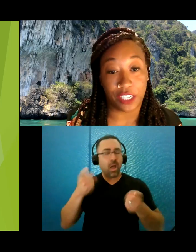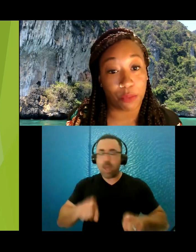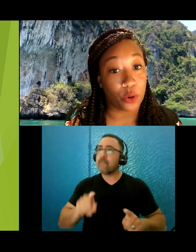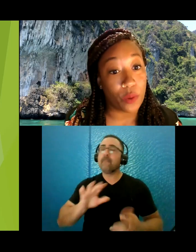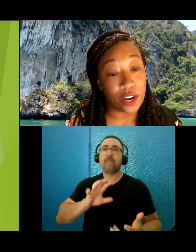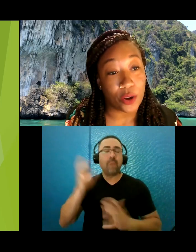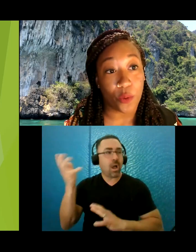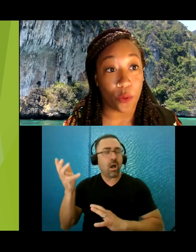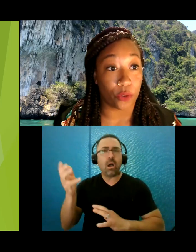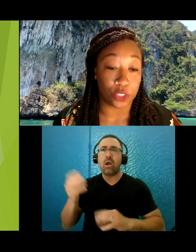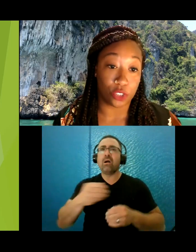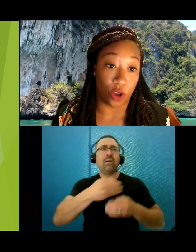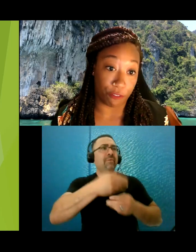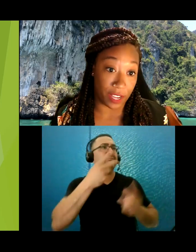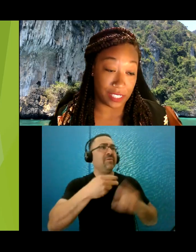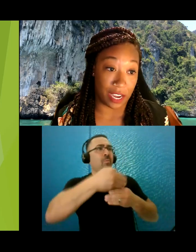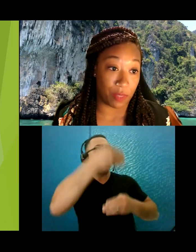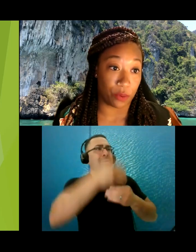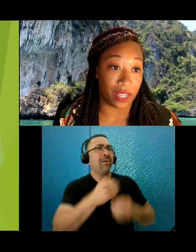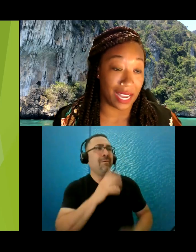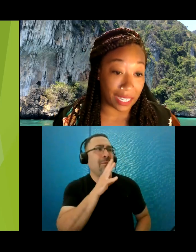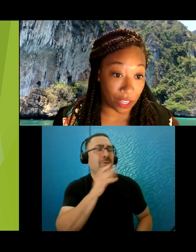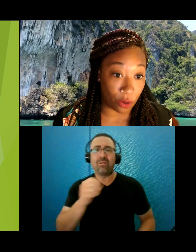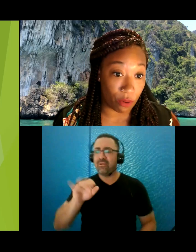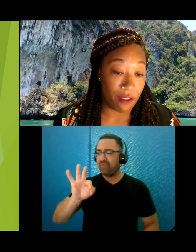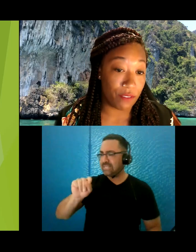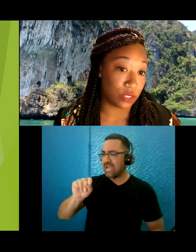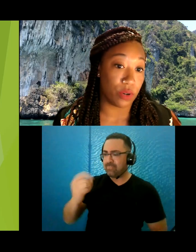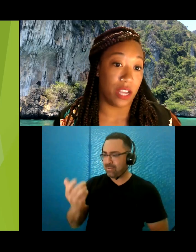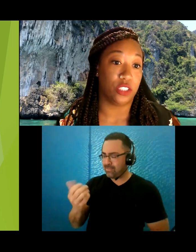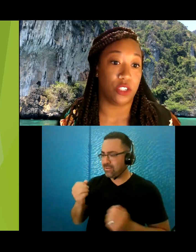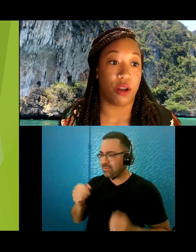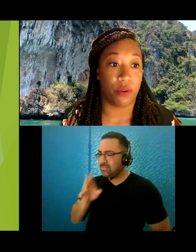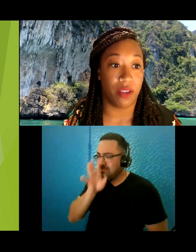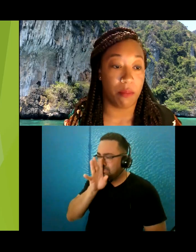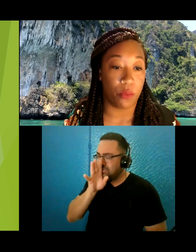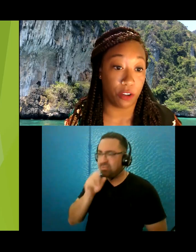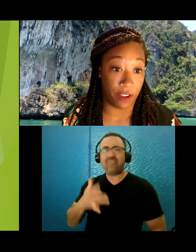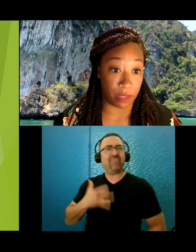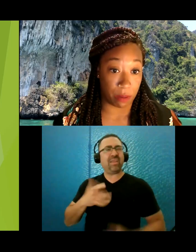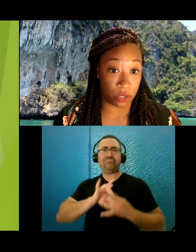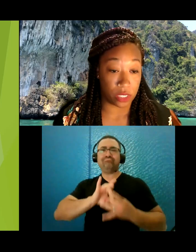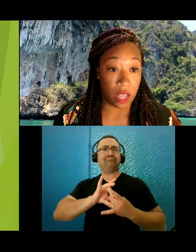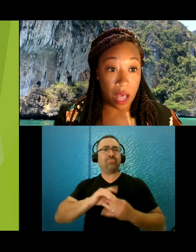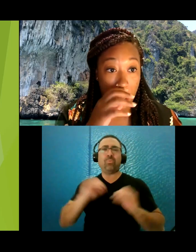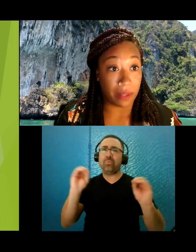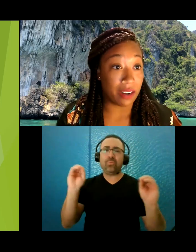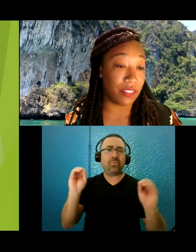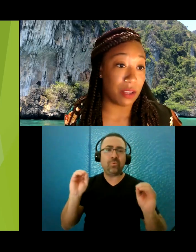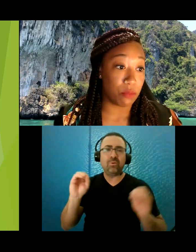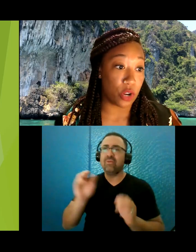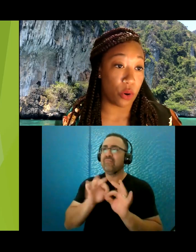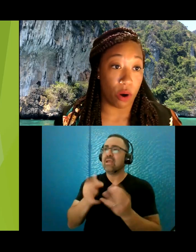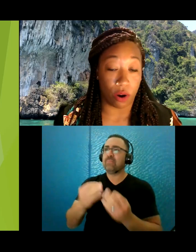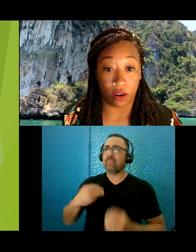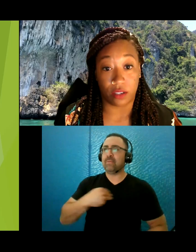they're seeing them through a window or just on FaceTime. They don't get that, physical connection, with them, with their family members. A lot of